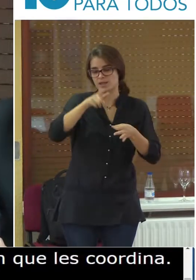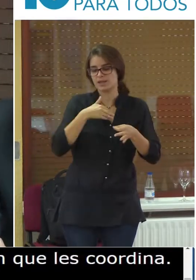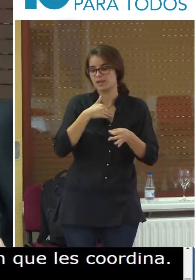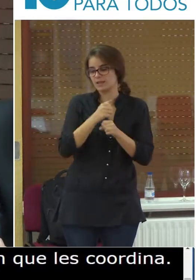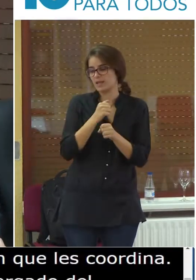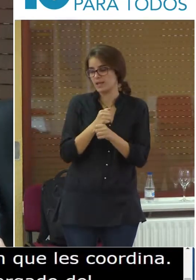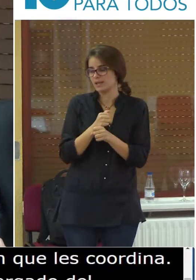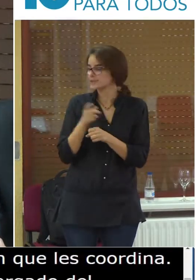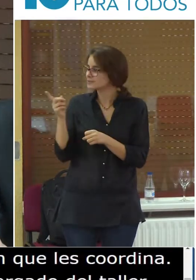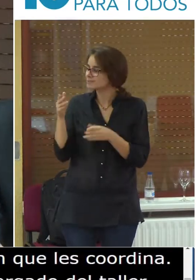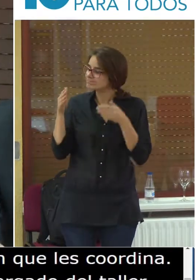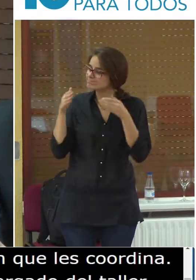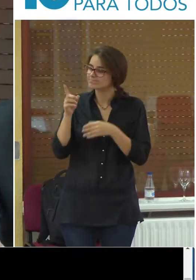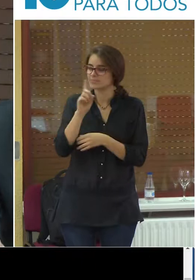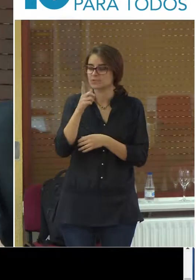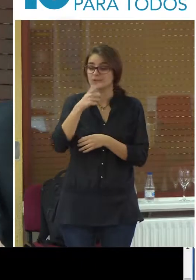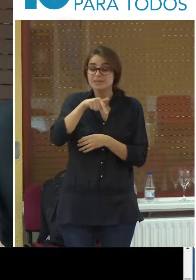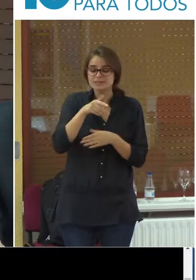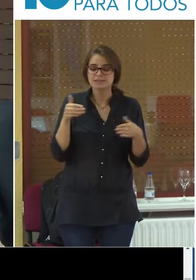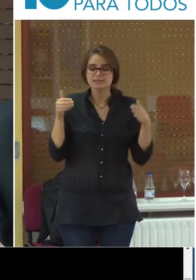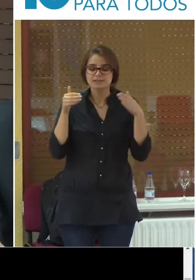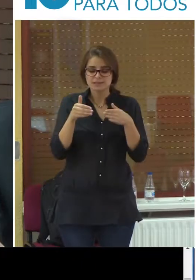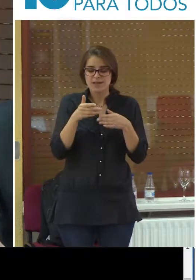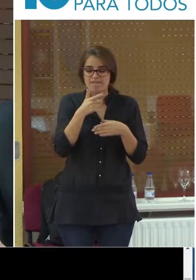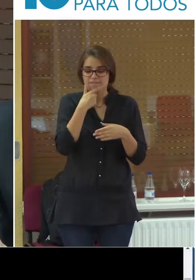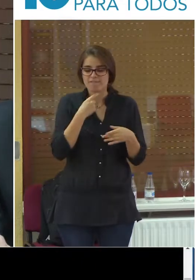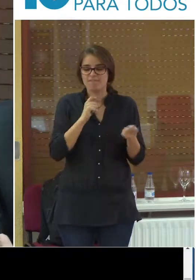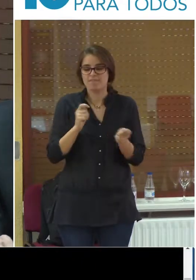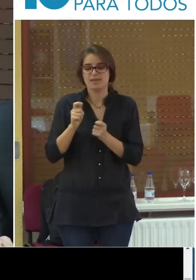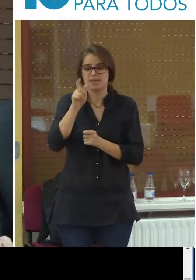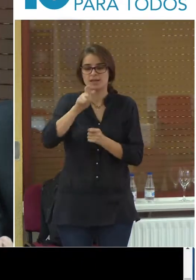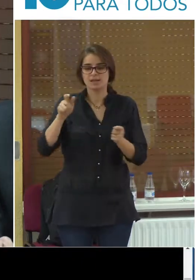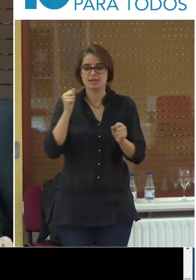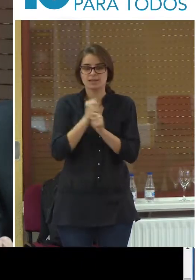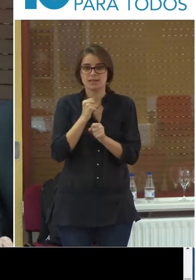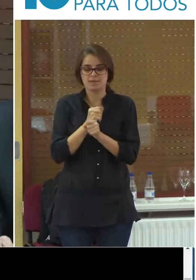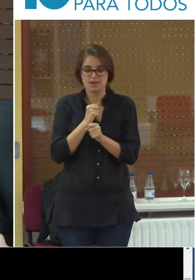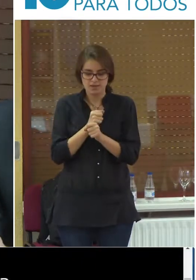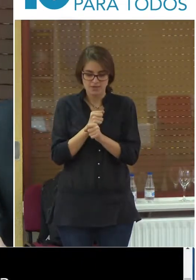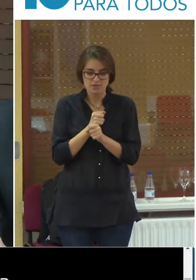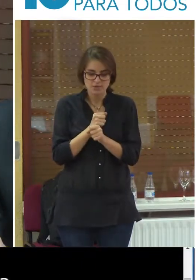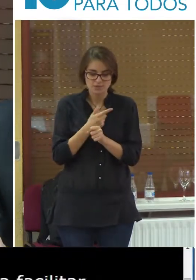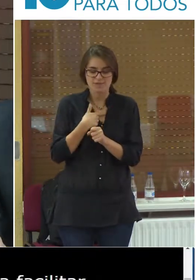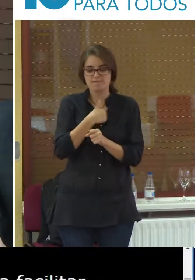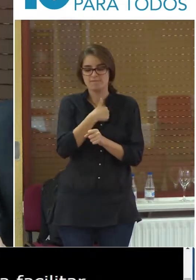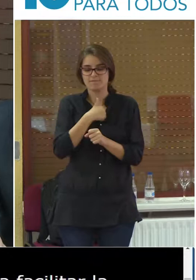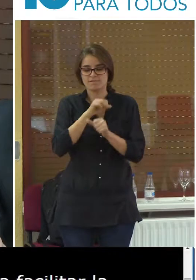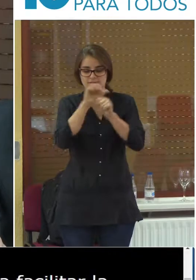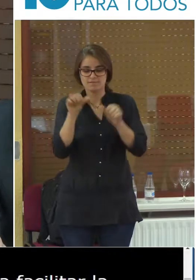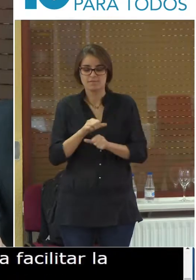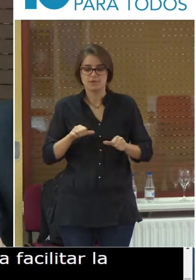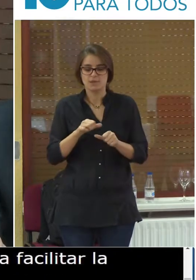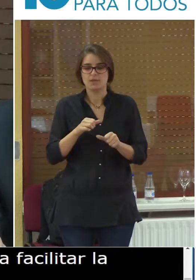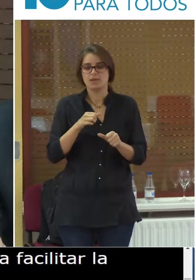else. Well, it's all about facilitating the planning for the workers,